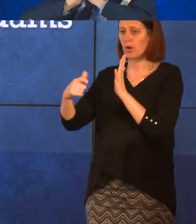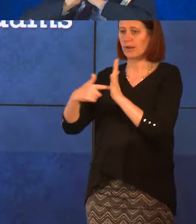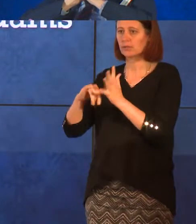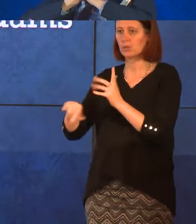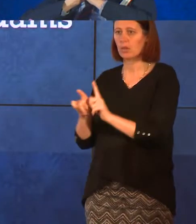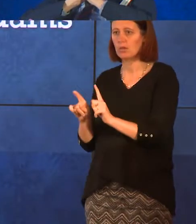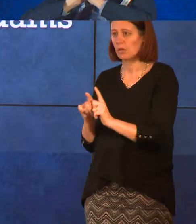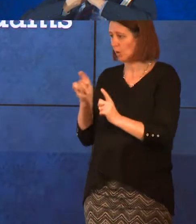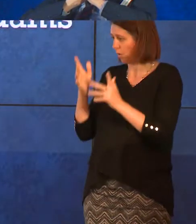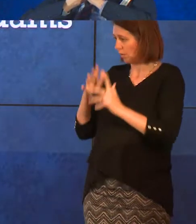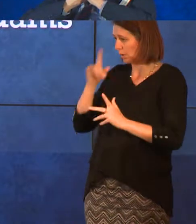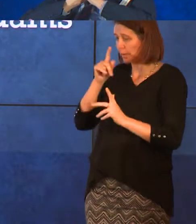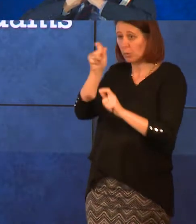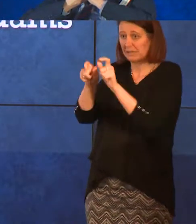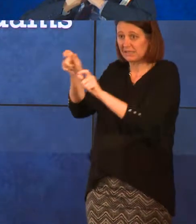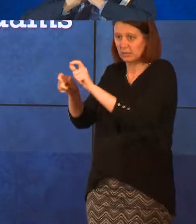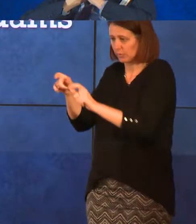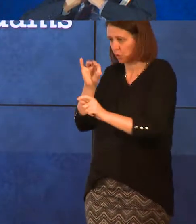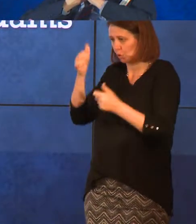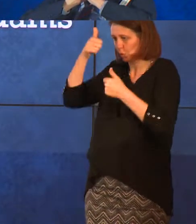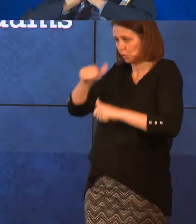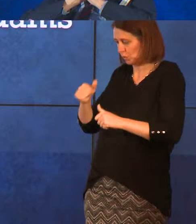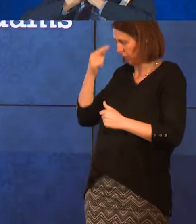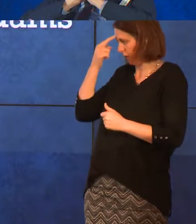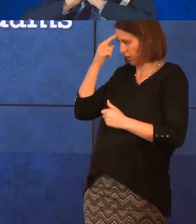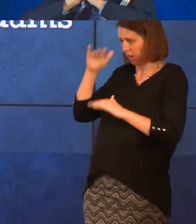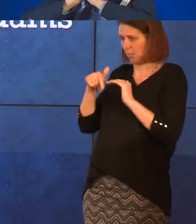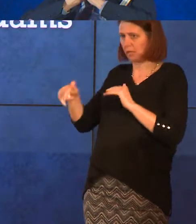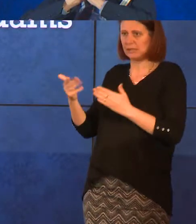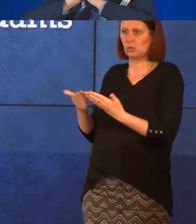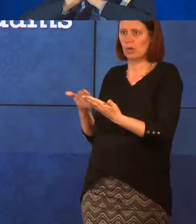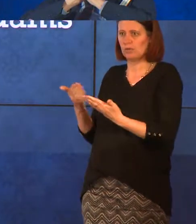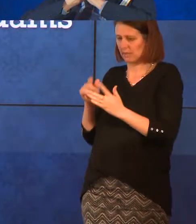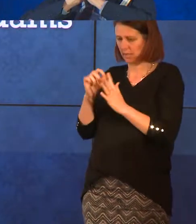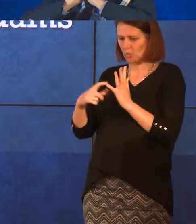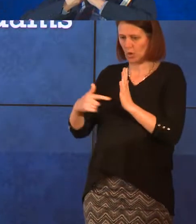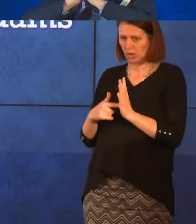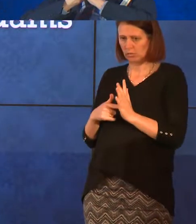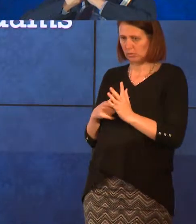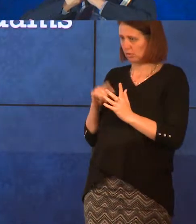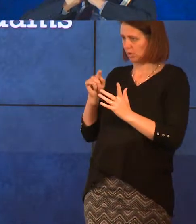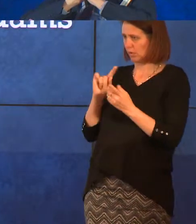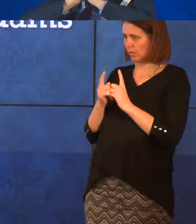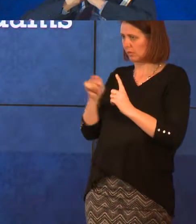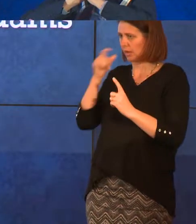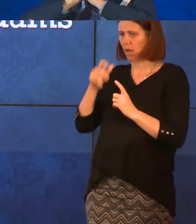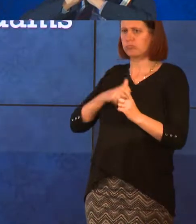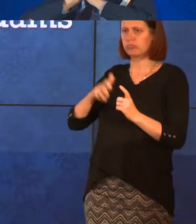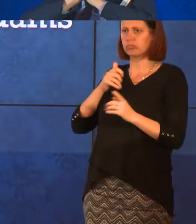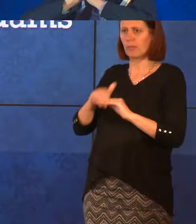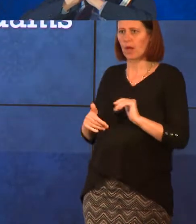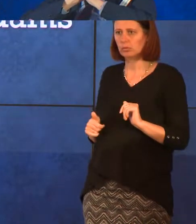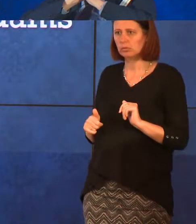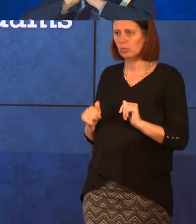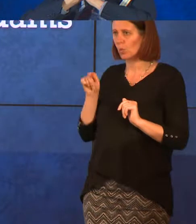And a lot of participants aren't actually used to thinking of these services and products as things that they can complain about or that they